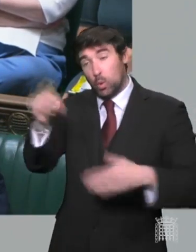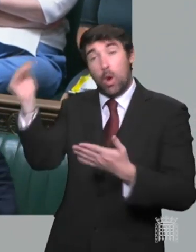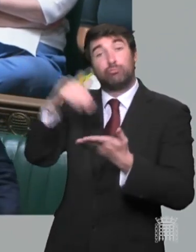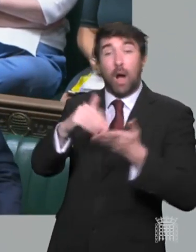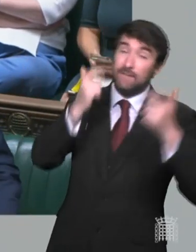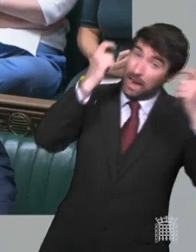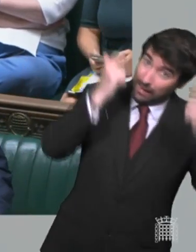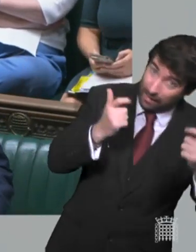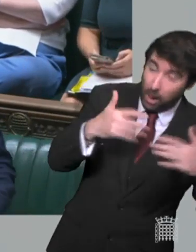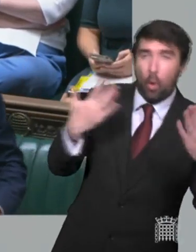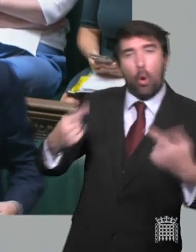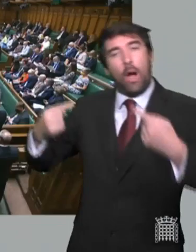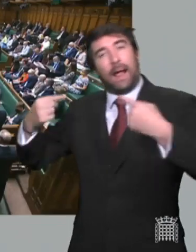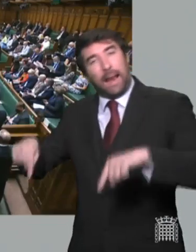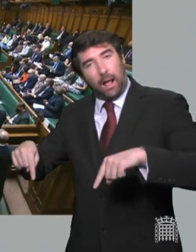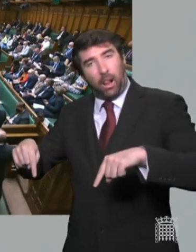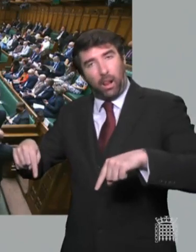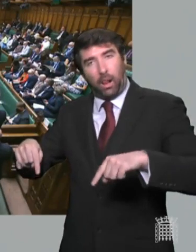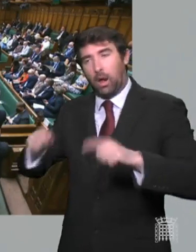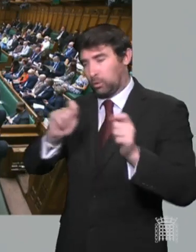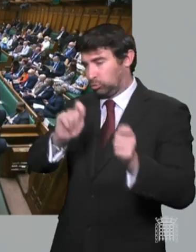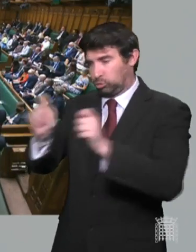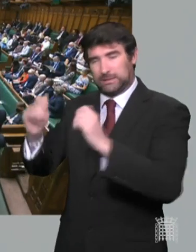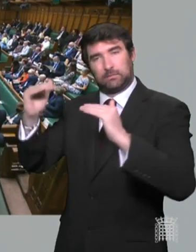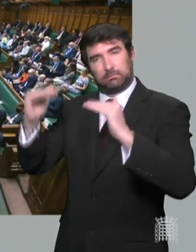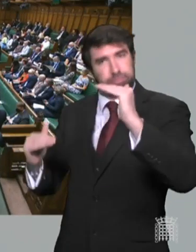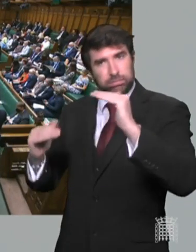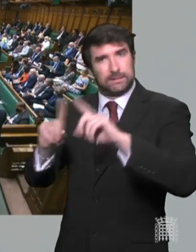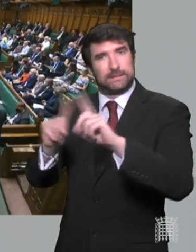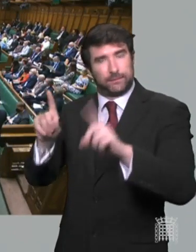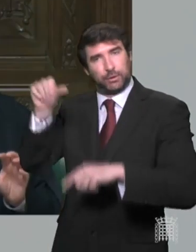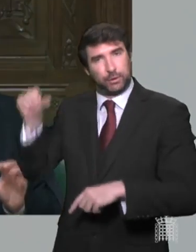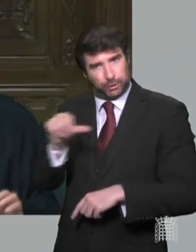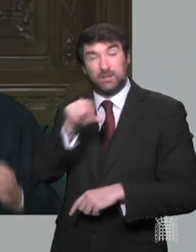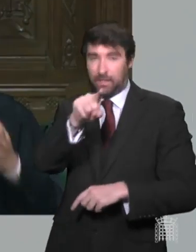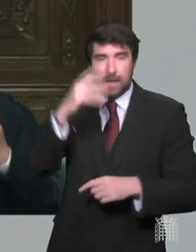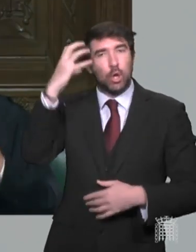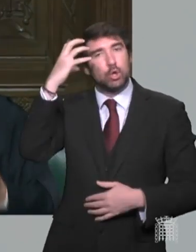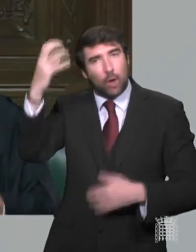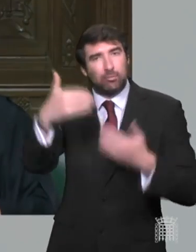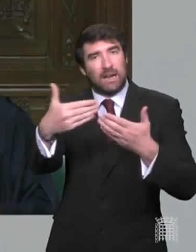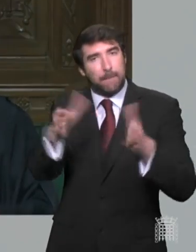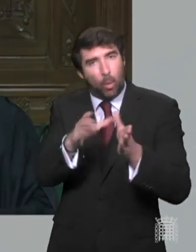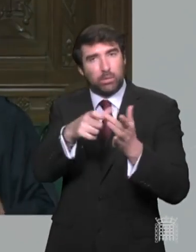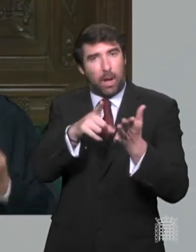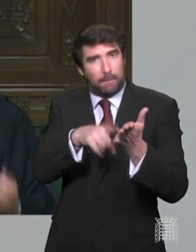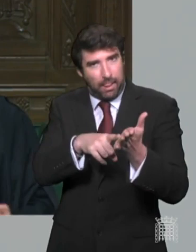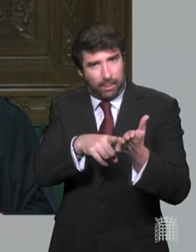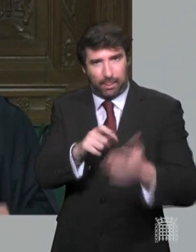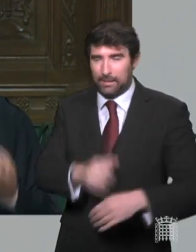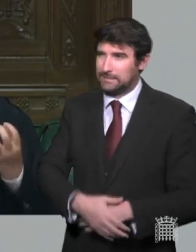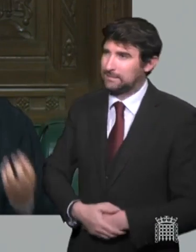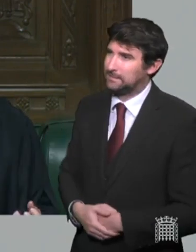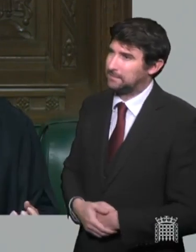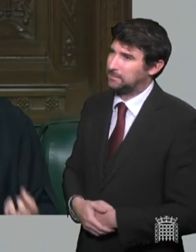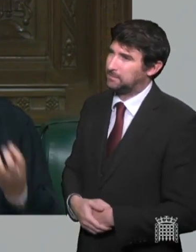an illegal fashion. Can I just say, there is some disappointment we didn't get through this. Can I just say, an appeal to the leaders to see if we can speed